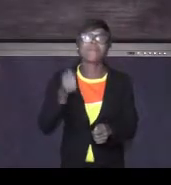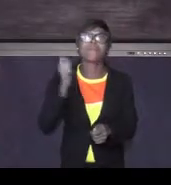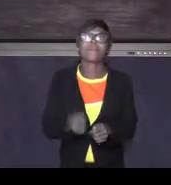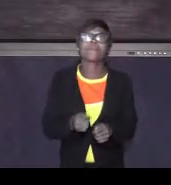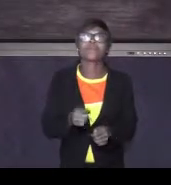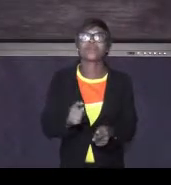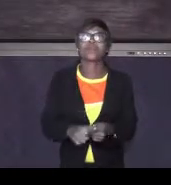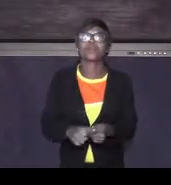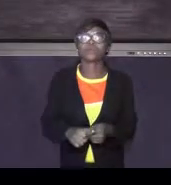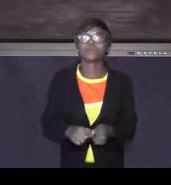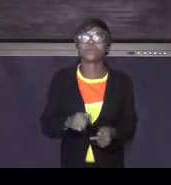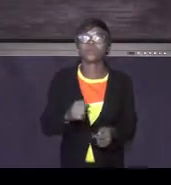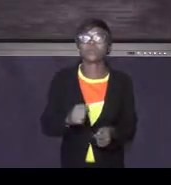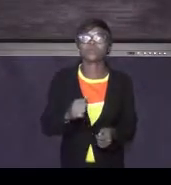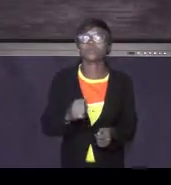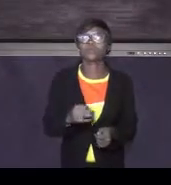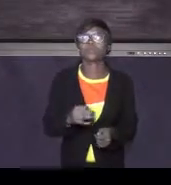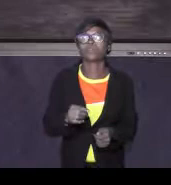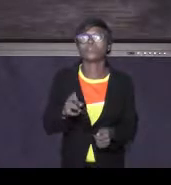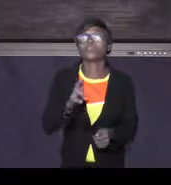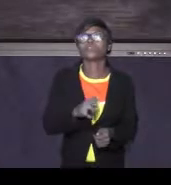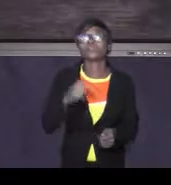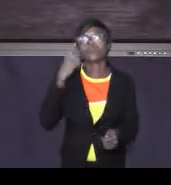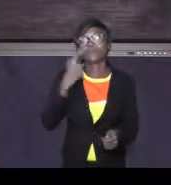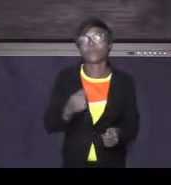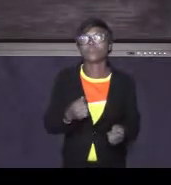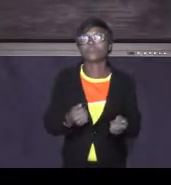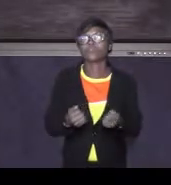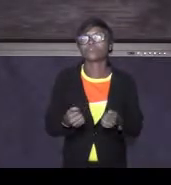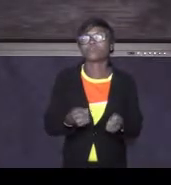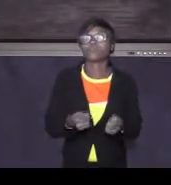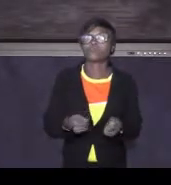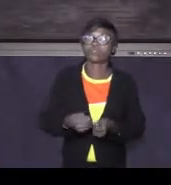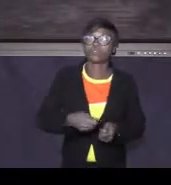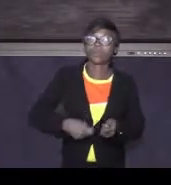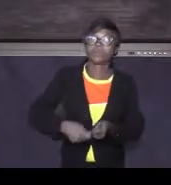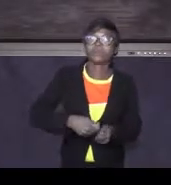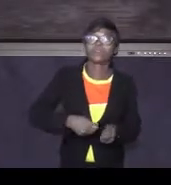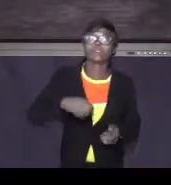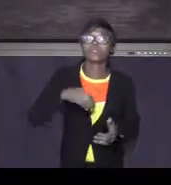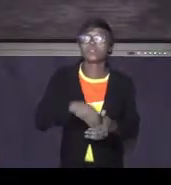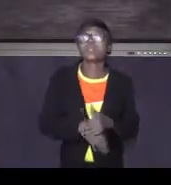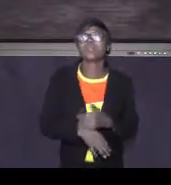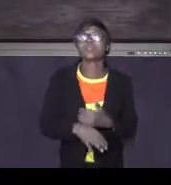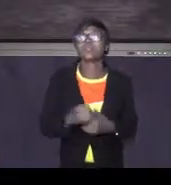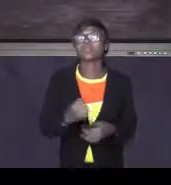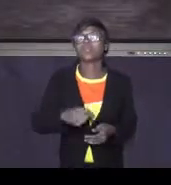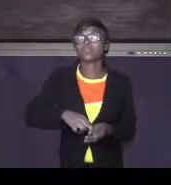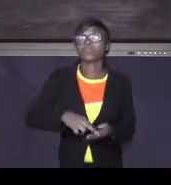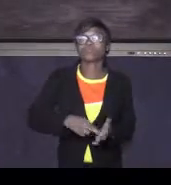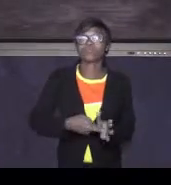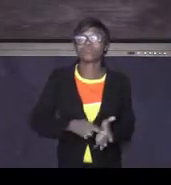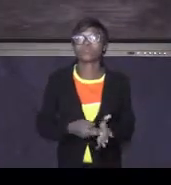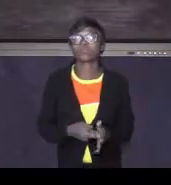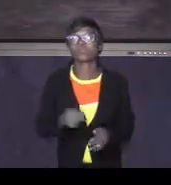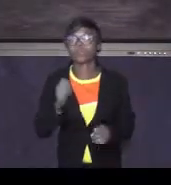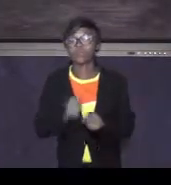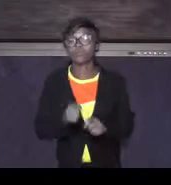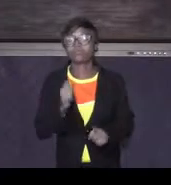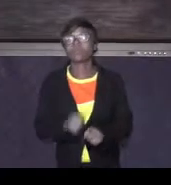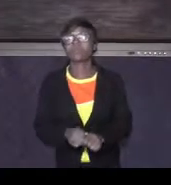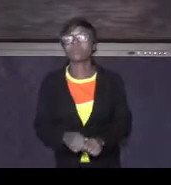driving in screws and nails. You are very familiar with this. So it's an example of